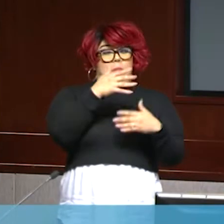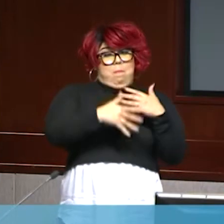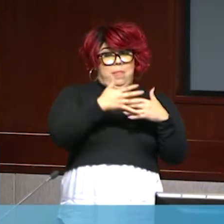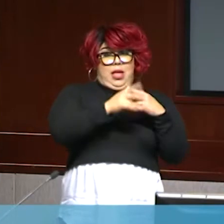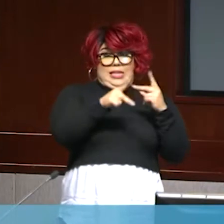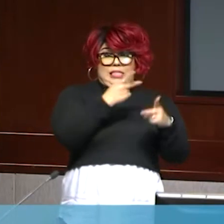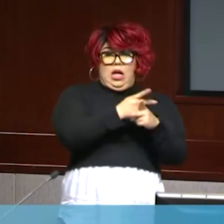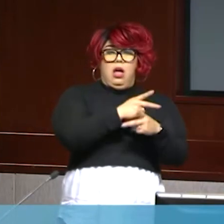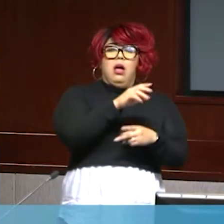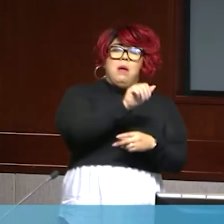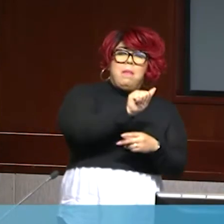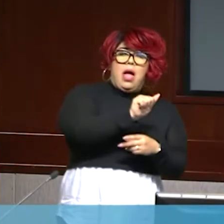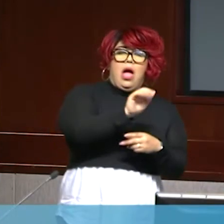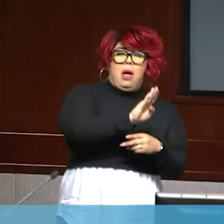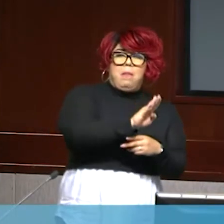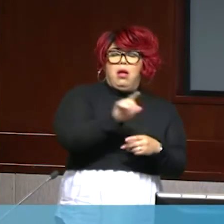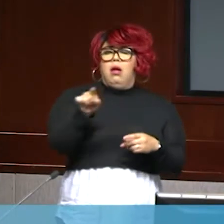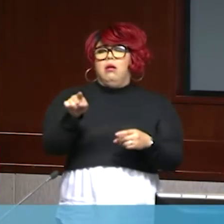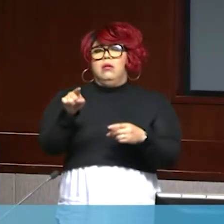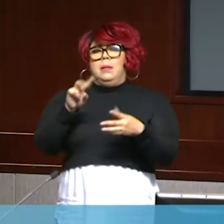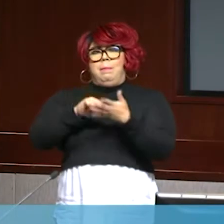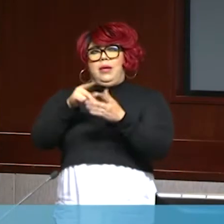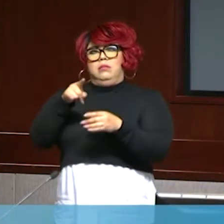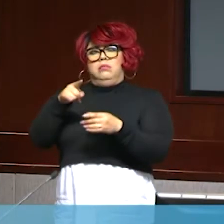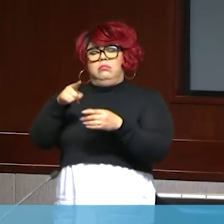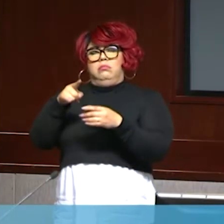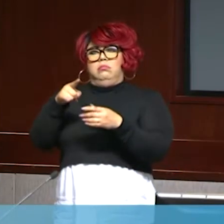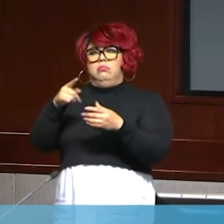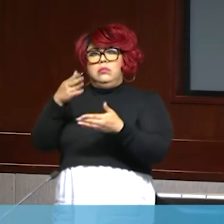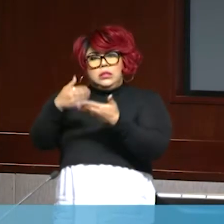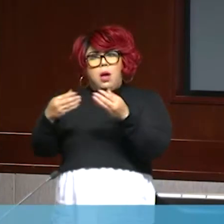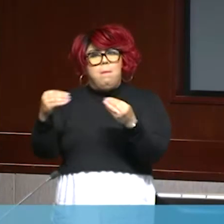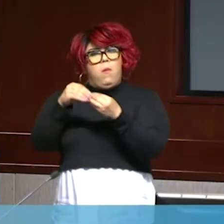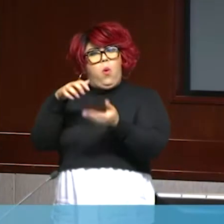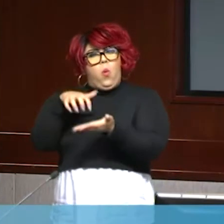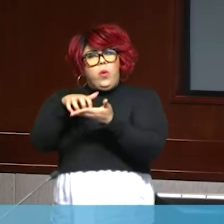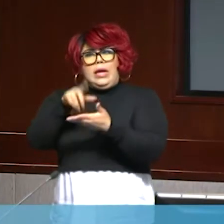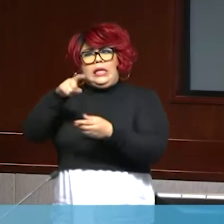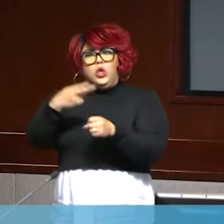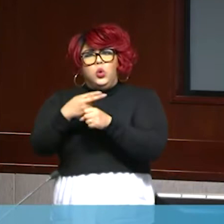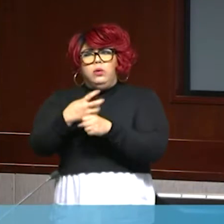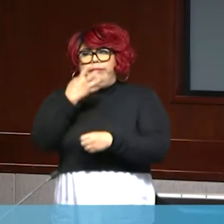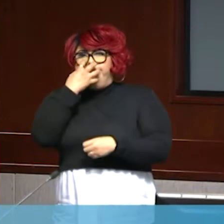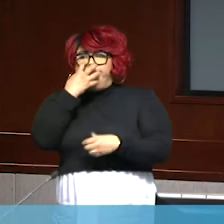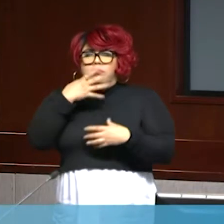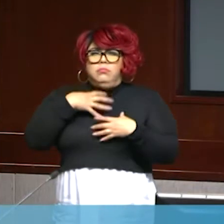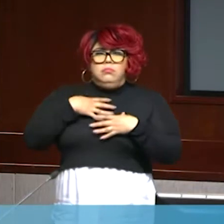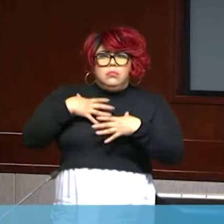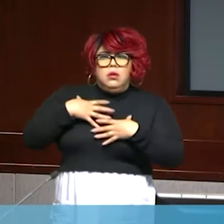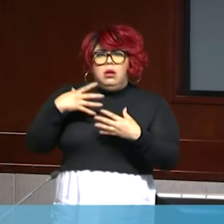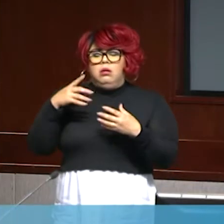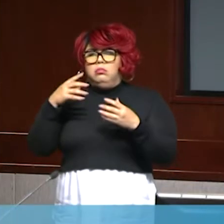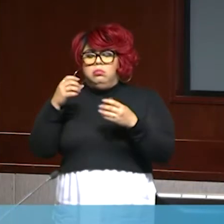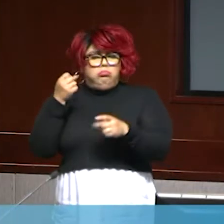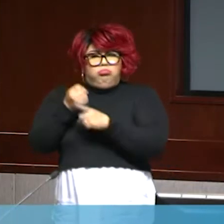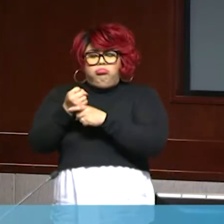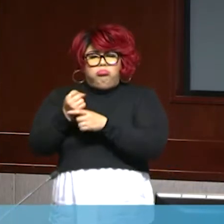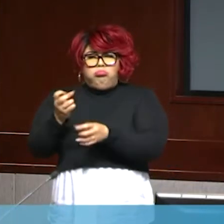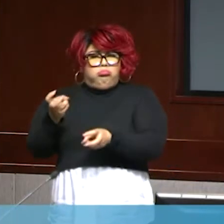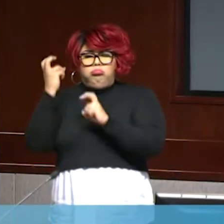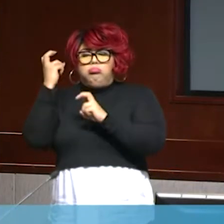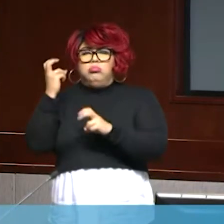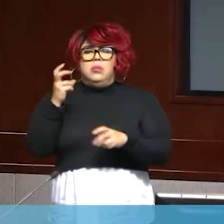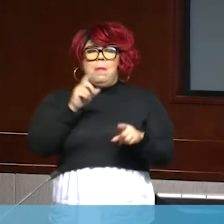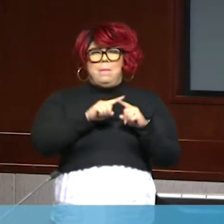saying type O is least likely to be severely ill. Is there any intention by the department to